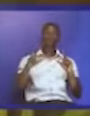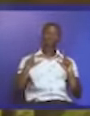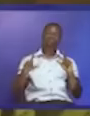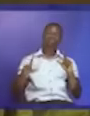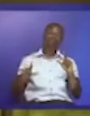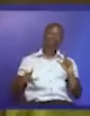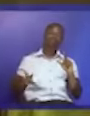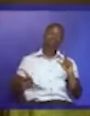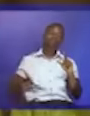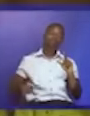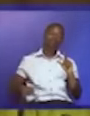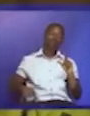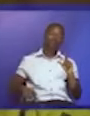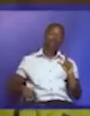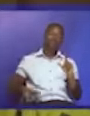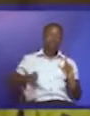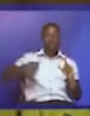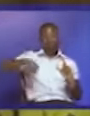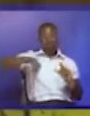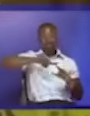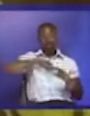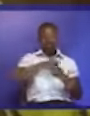that though we are few,